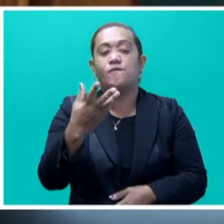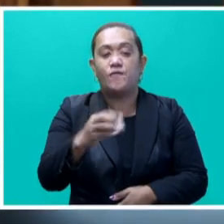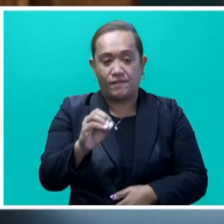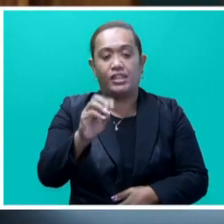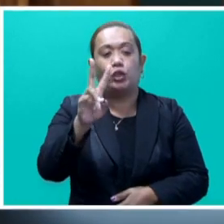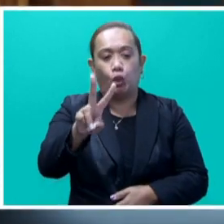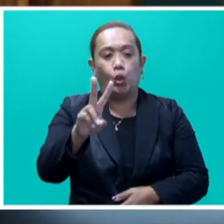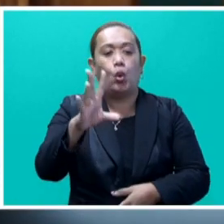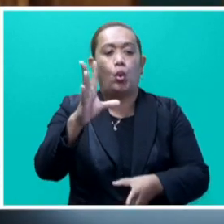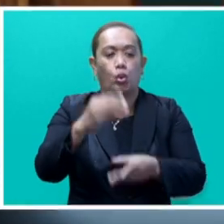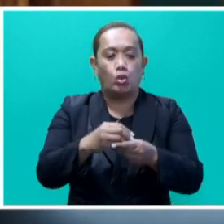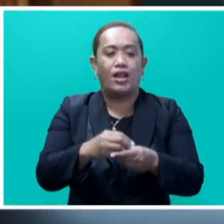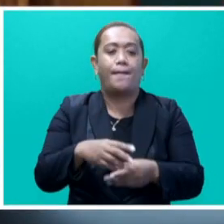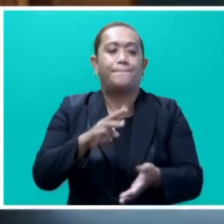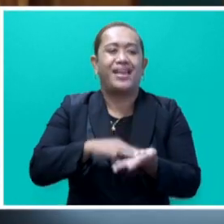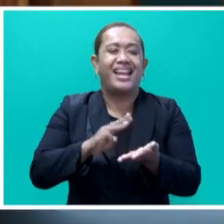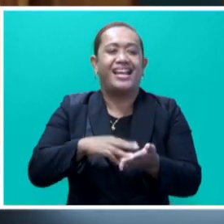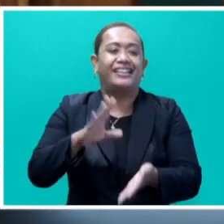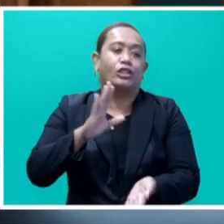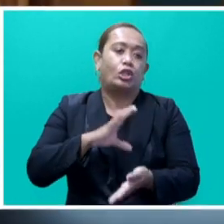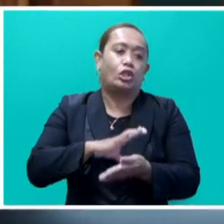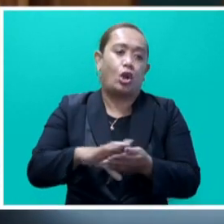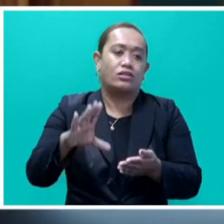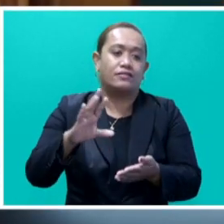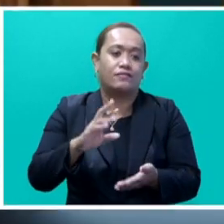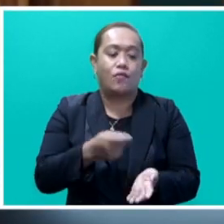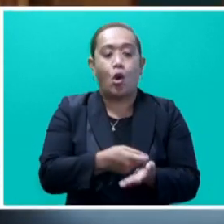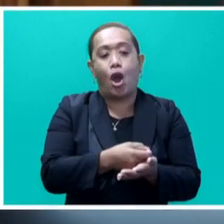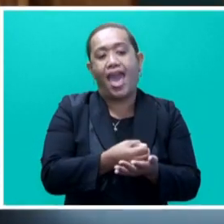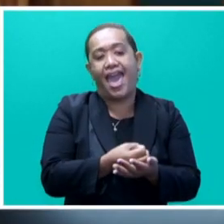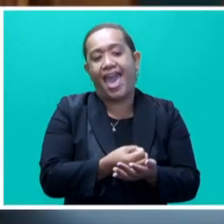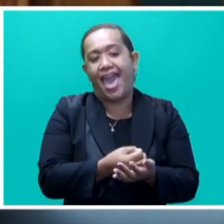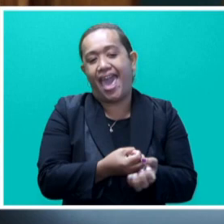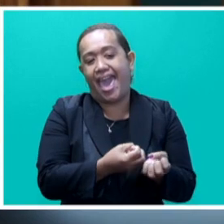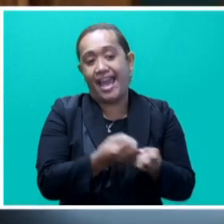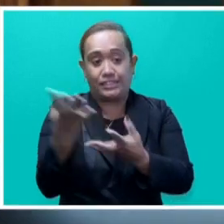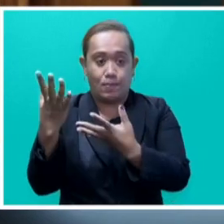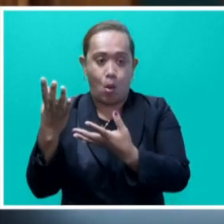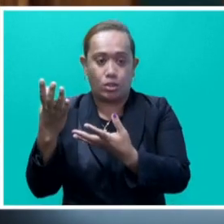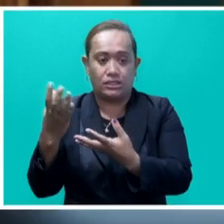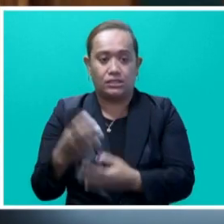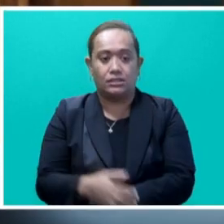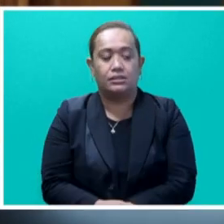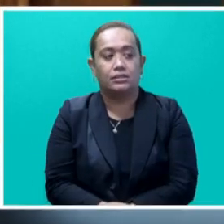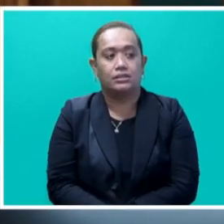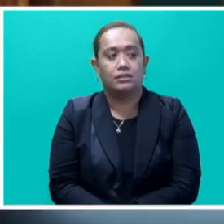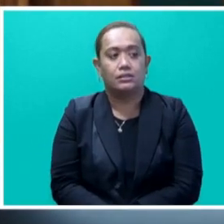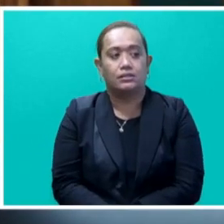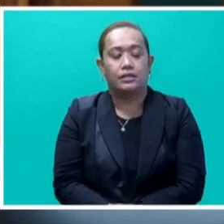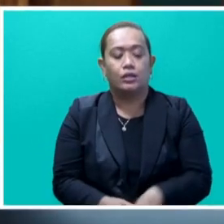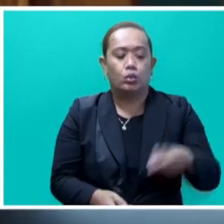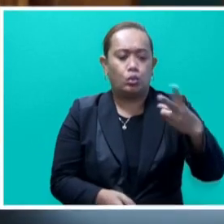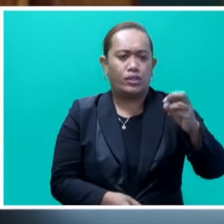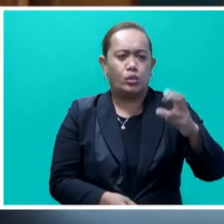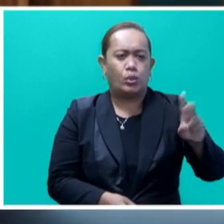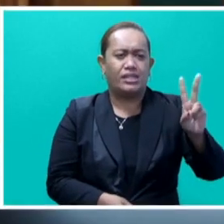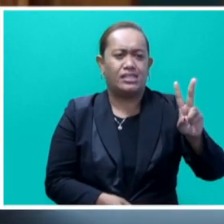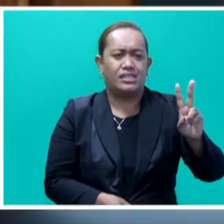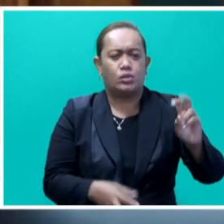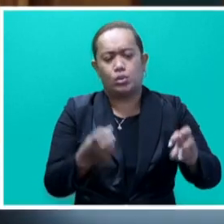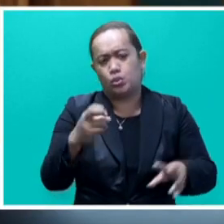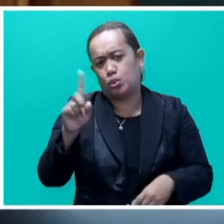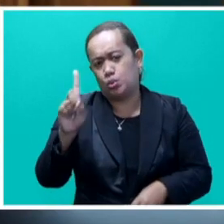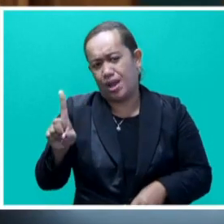So there's something wrong with his reporting. On the other hand, imports in 2020-2021 was only $12.5